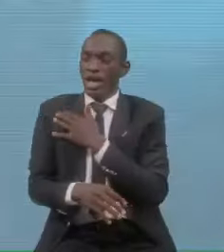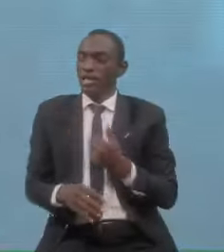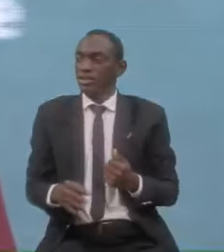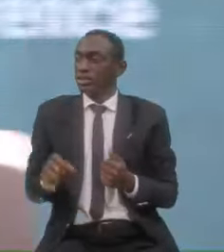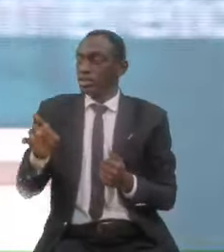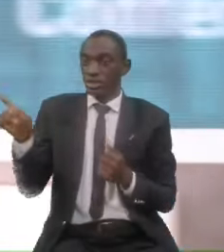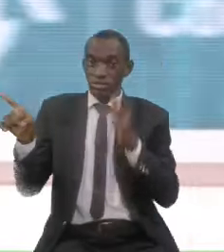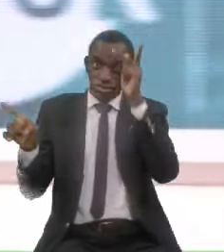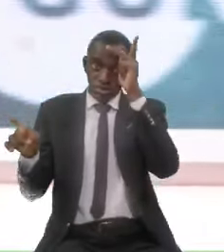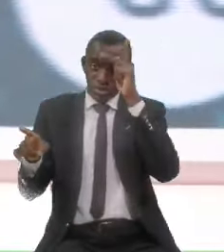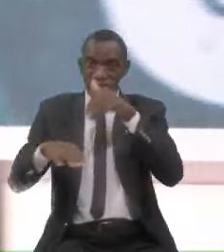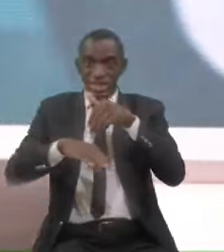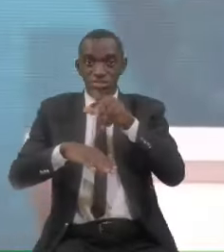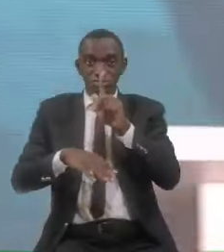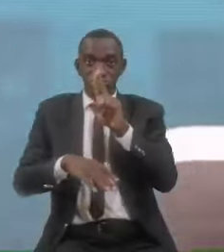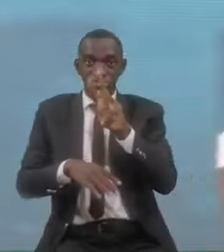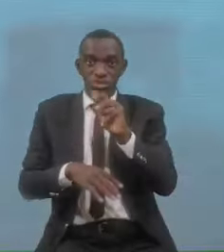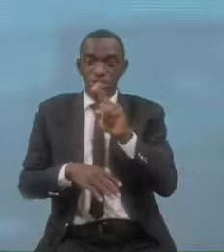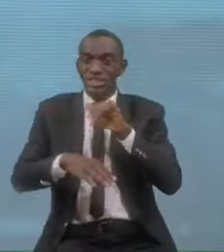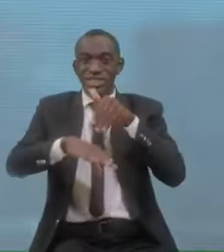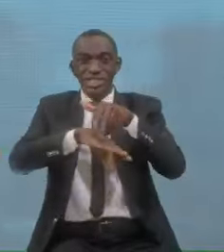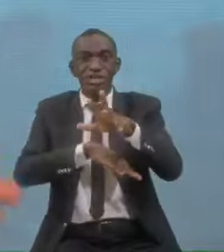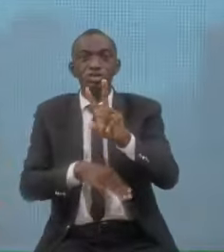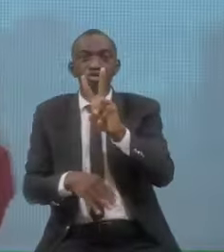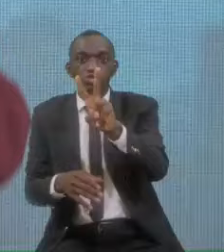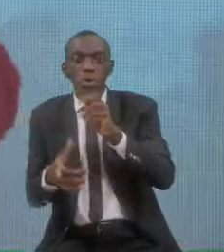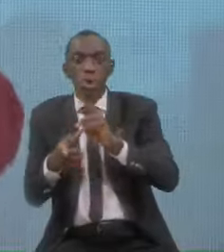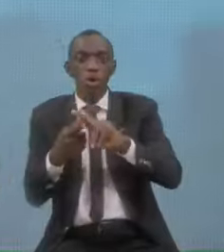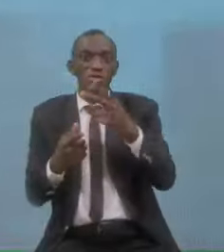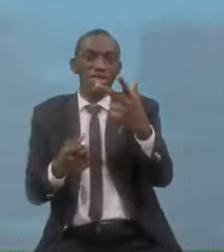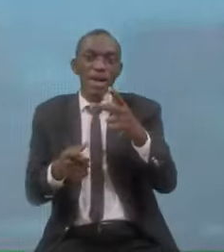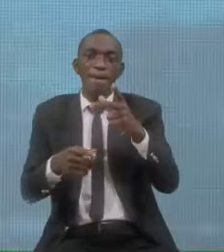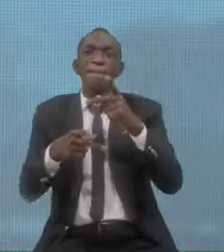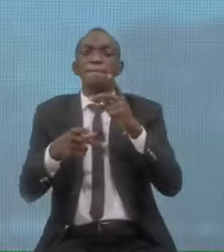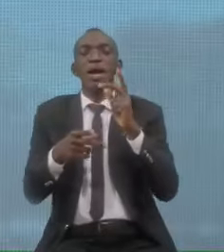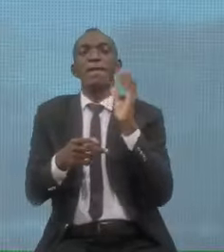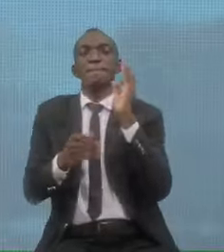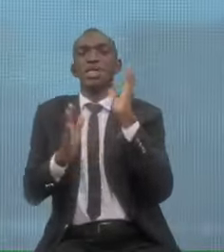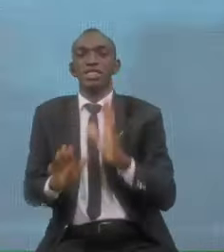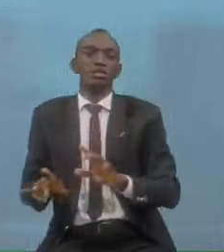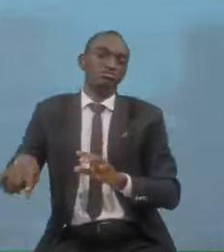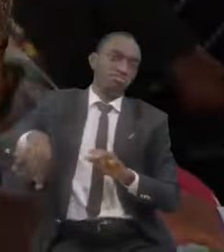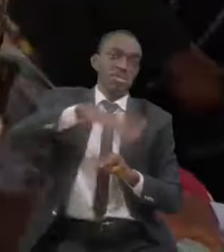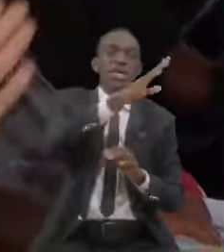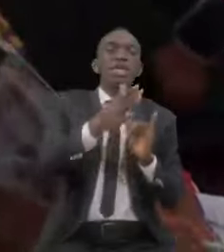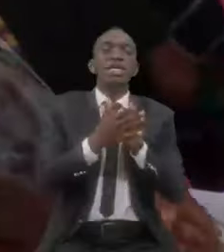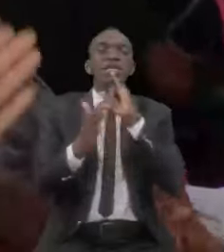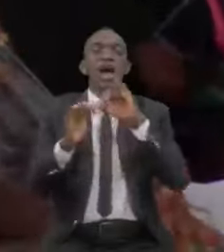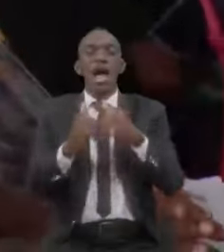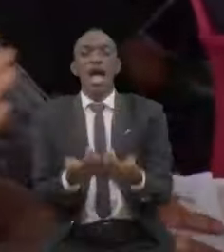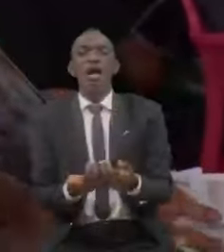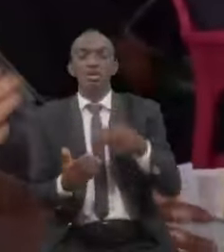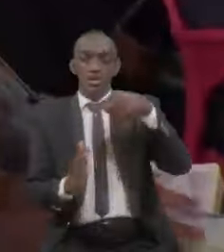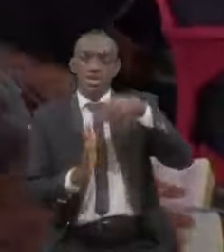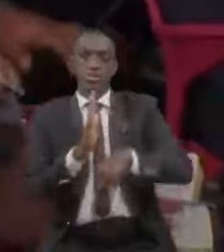then they said, we need a church like this in Russia. That's how Deeper Life got to Russia.